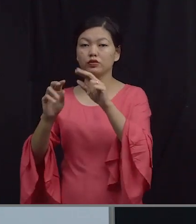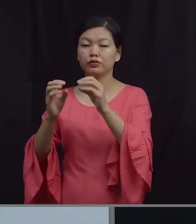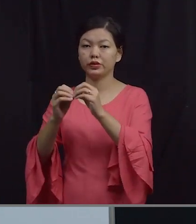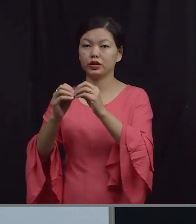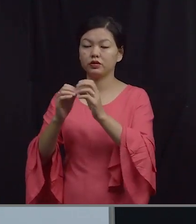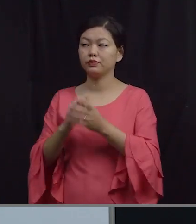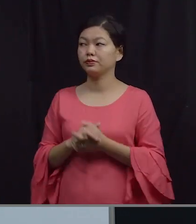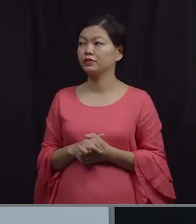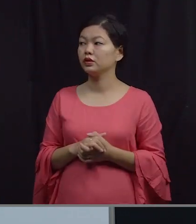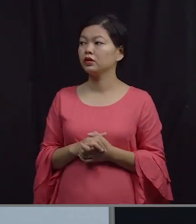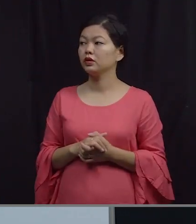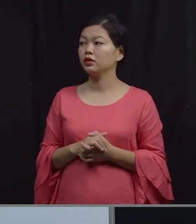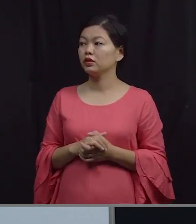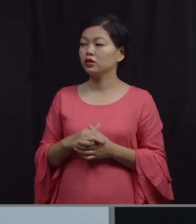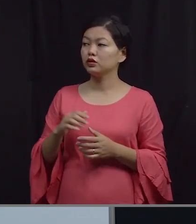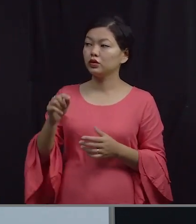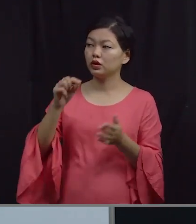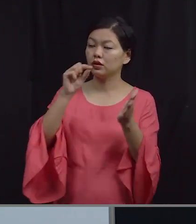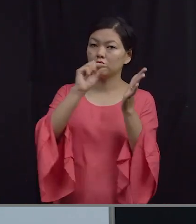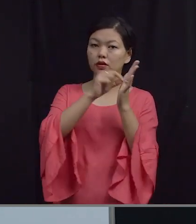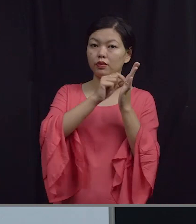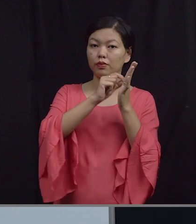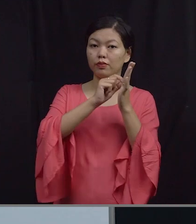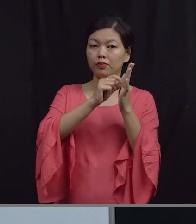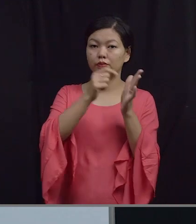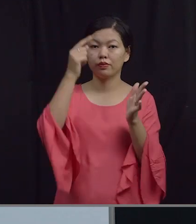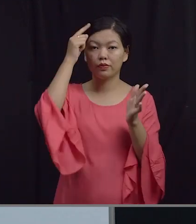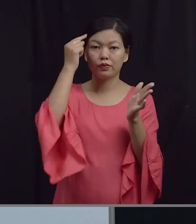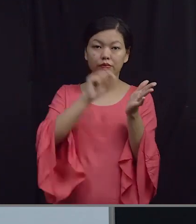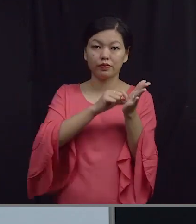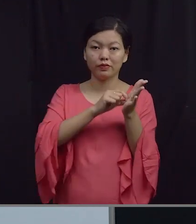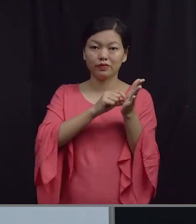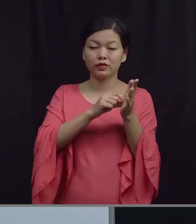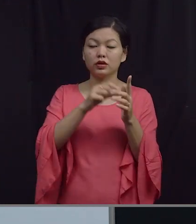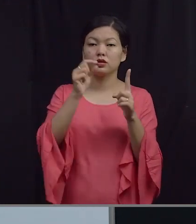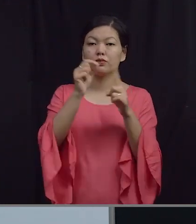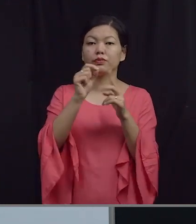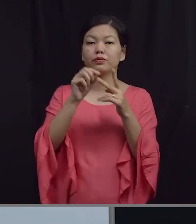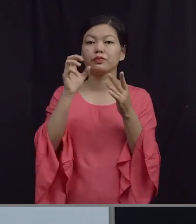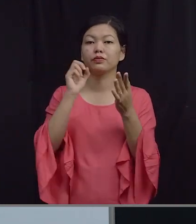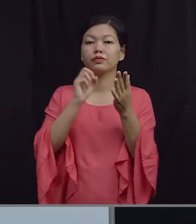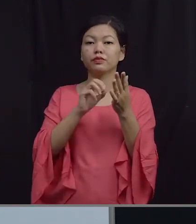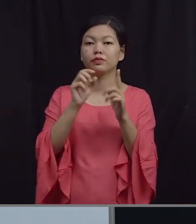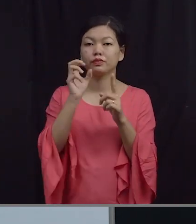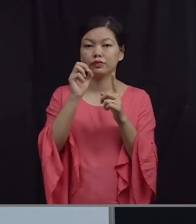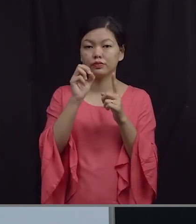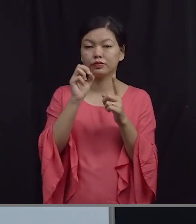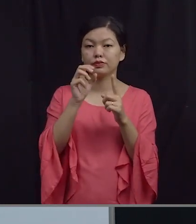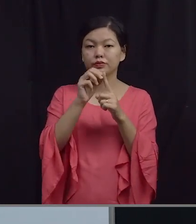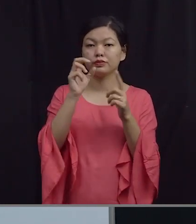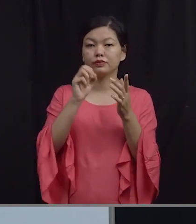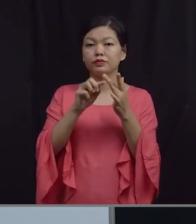O. Okay, so this is the ray, this is one ray, and this is another ray. Okay, so it will suffer